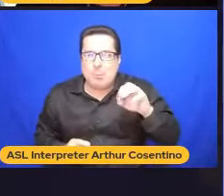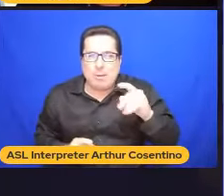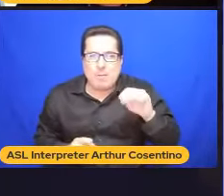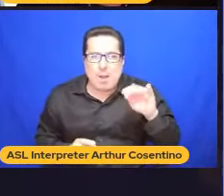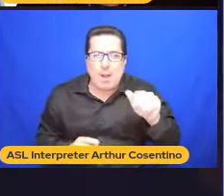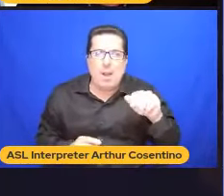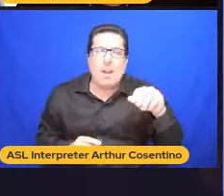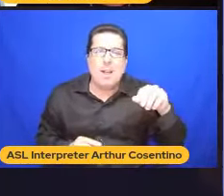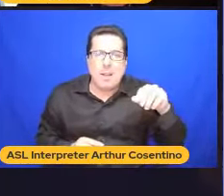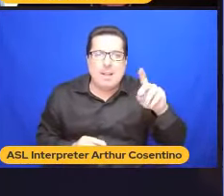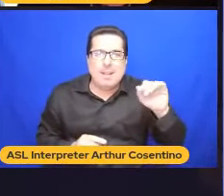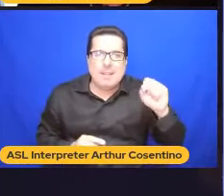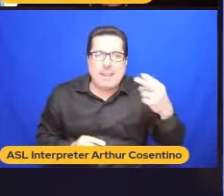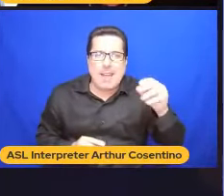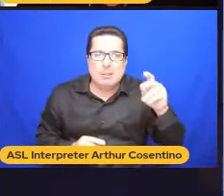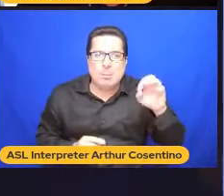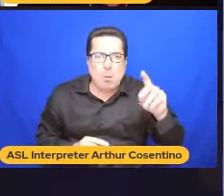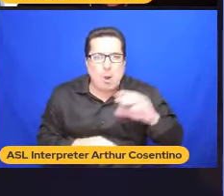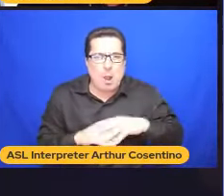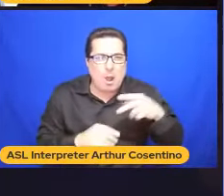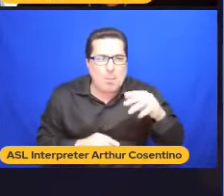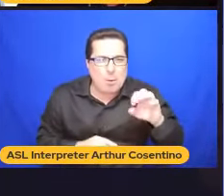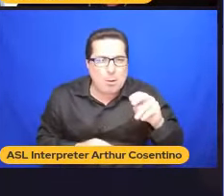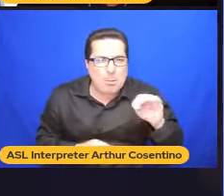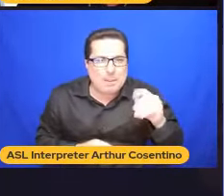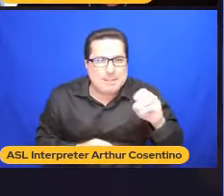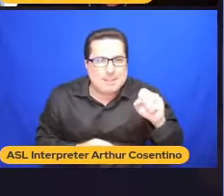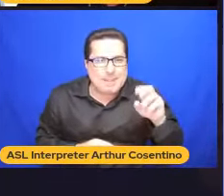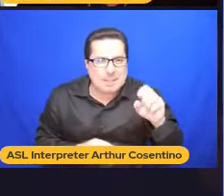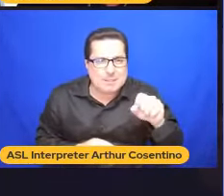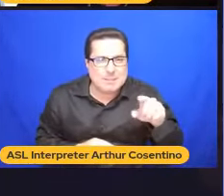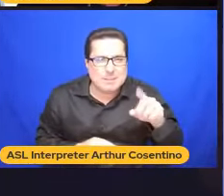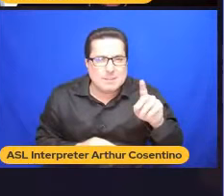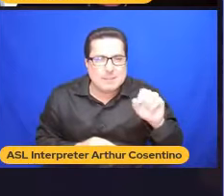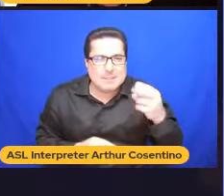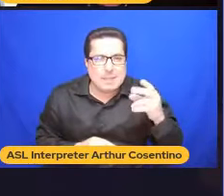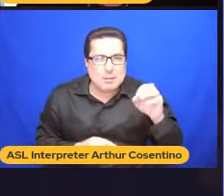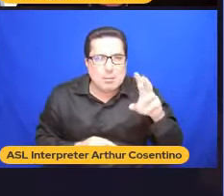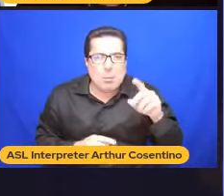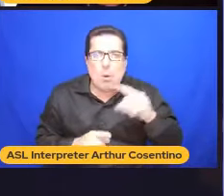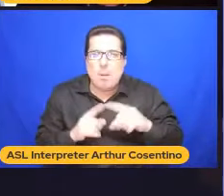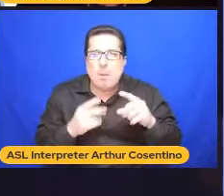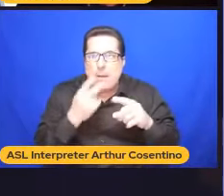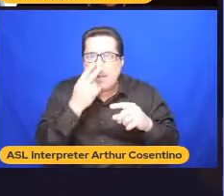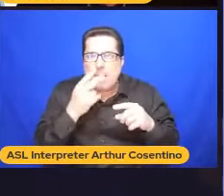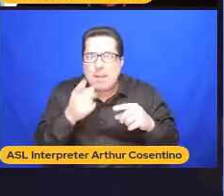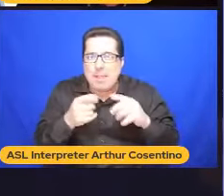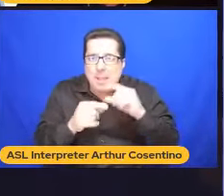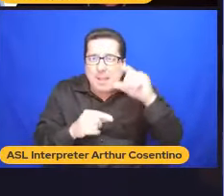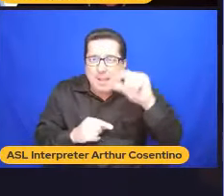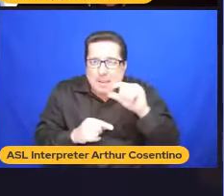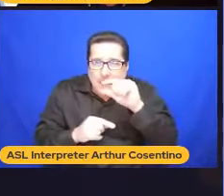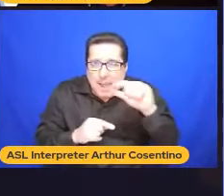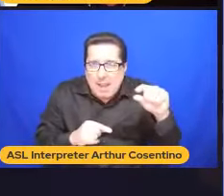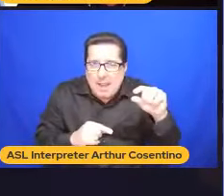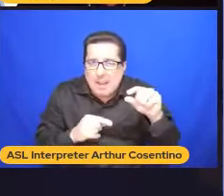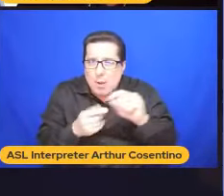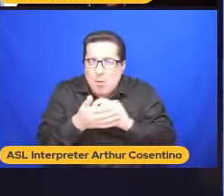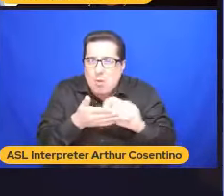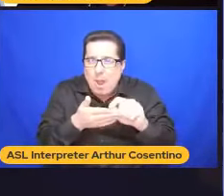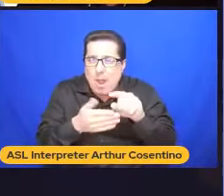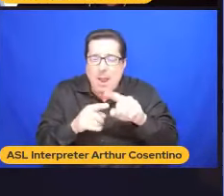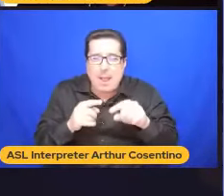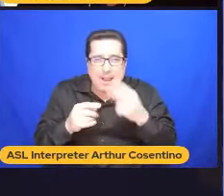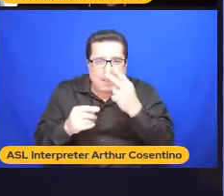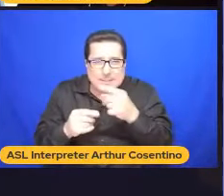Prometheus database. And I show it here. Obviously, we're not going to read any of this tiny, tiny writing, but I do say, hey, you can look at this